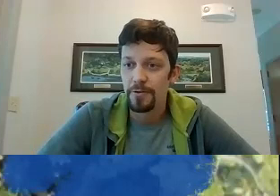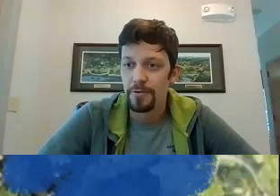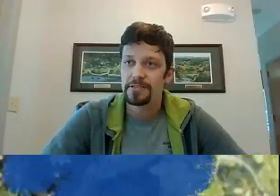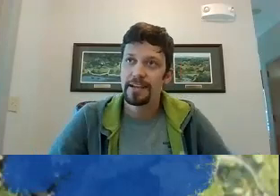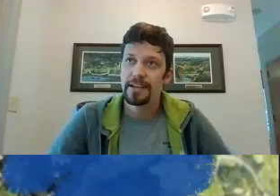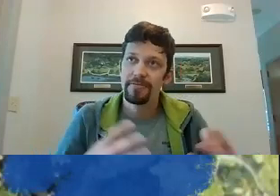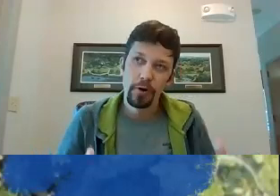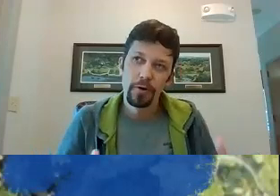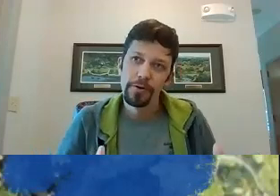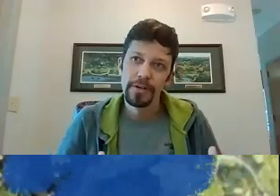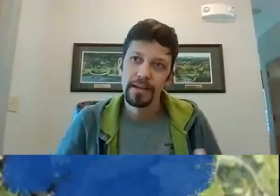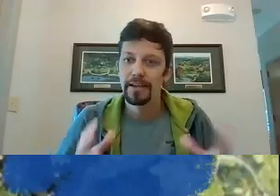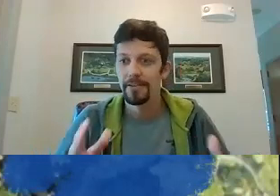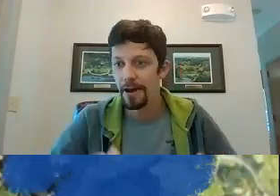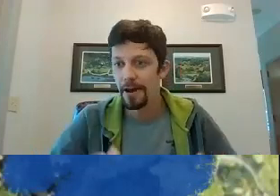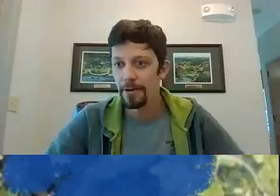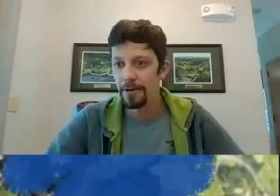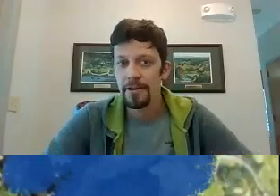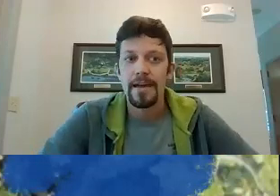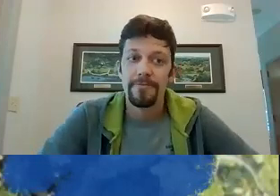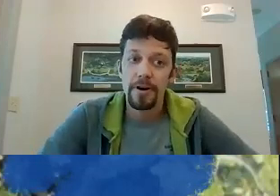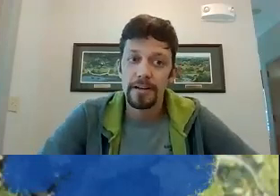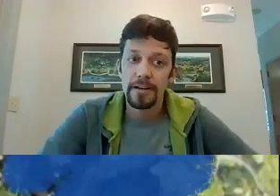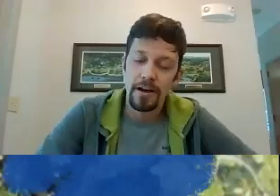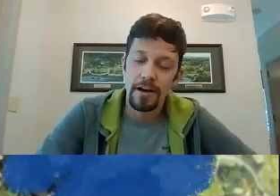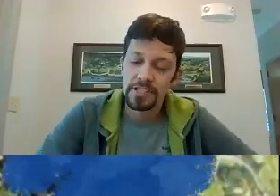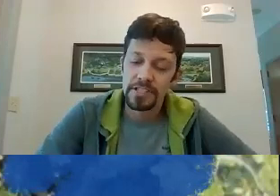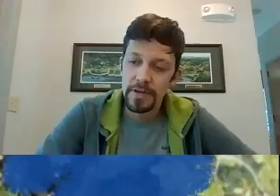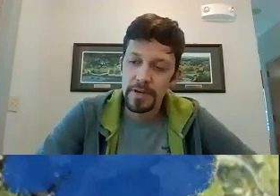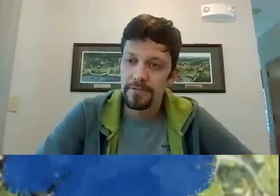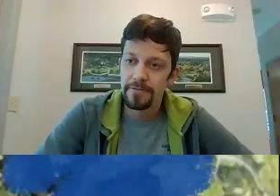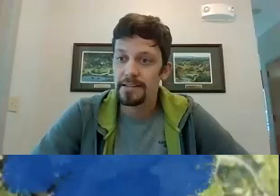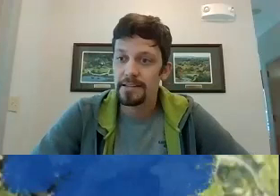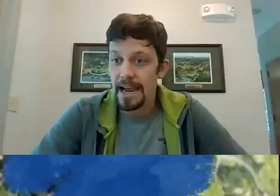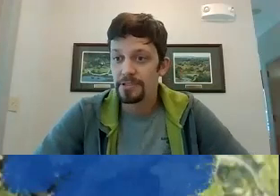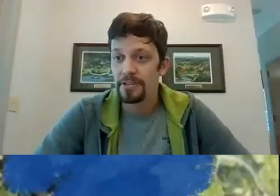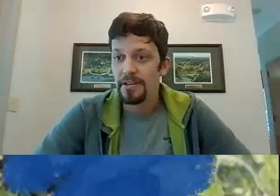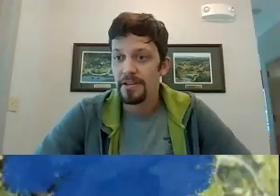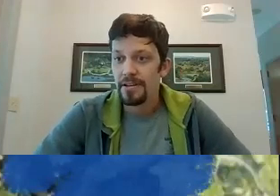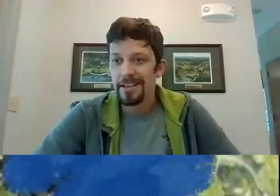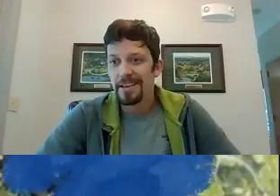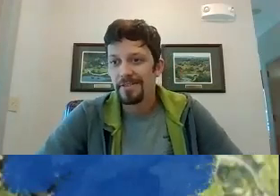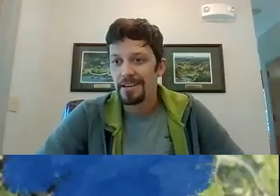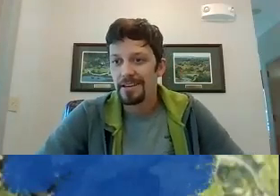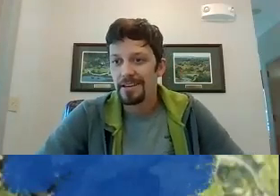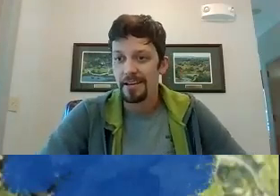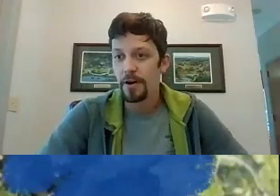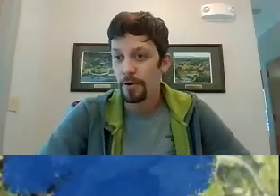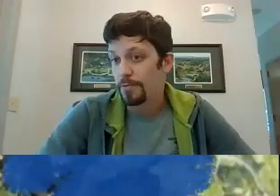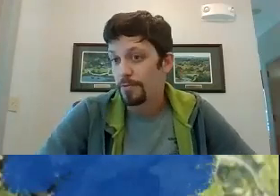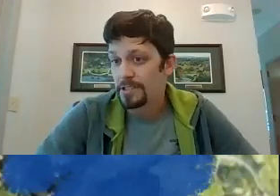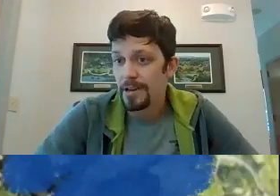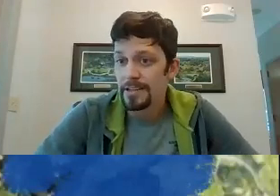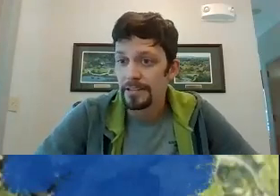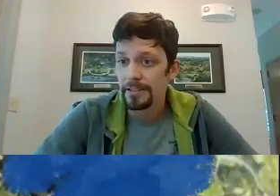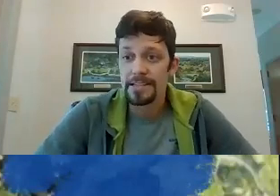sounds like floral a little bit, kind of like a flower. And fauna, although it's spelled different, is animals. I try to think of it as like a fawn, which is a